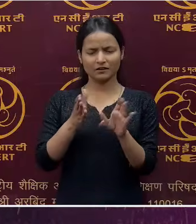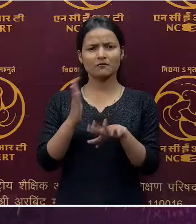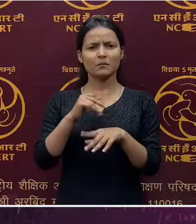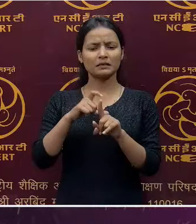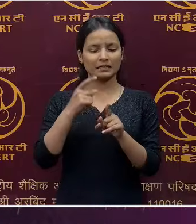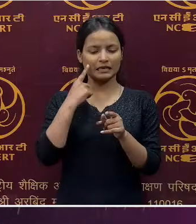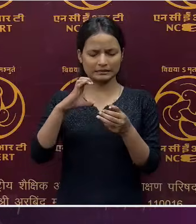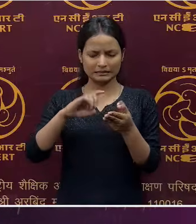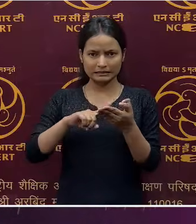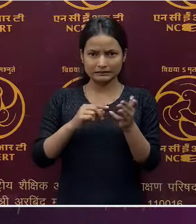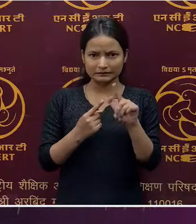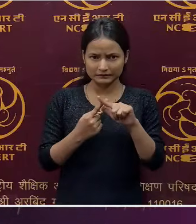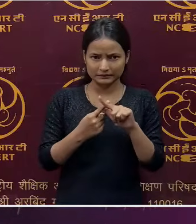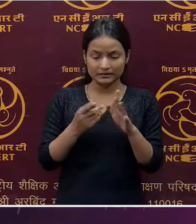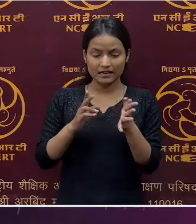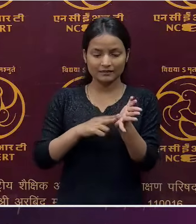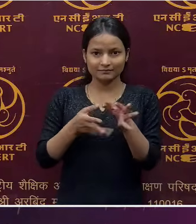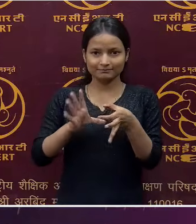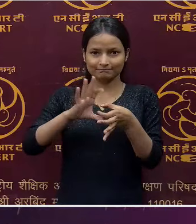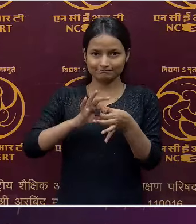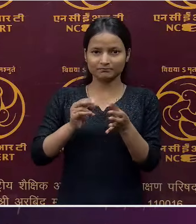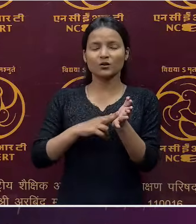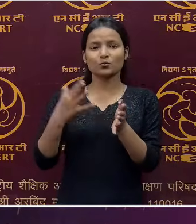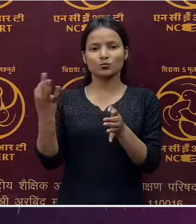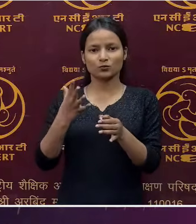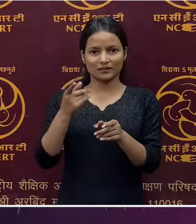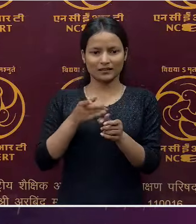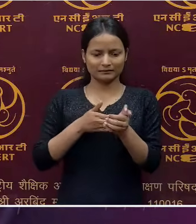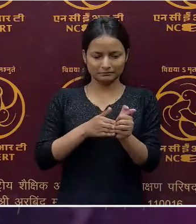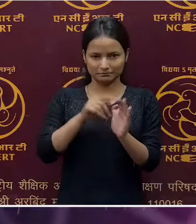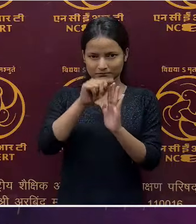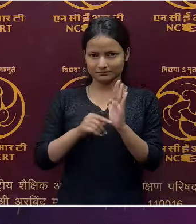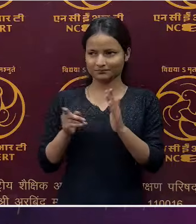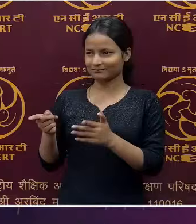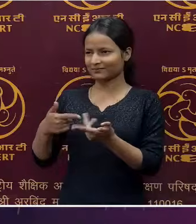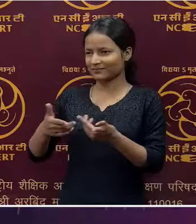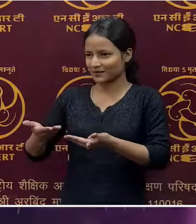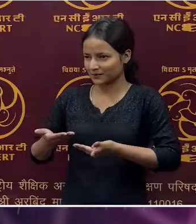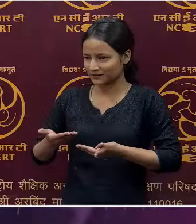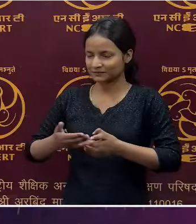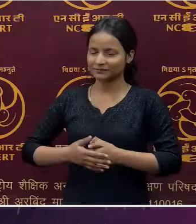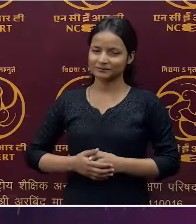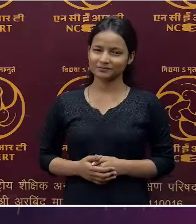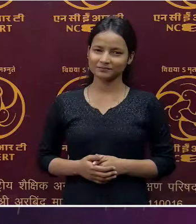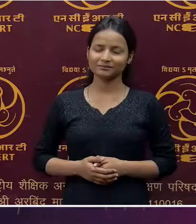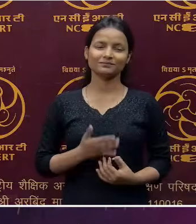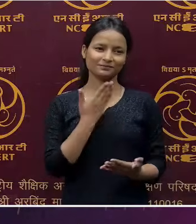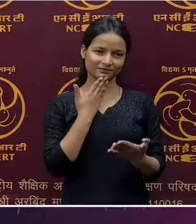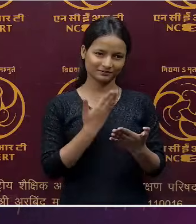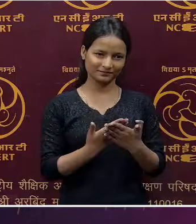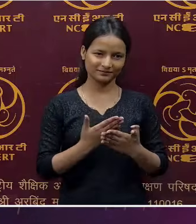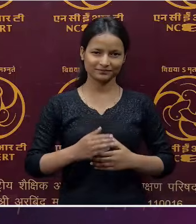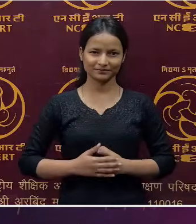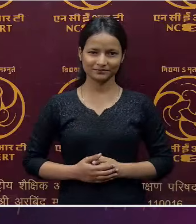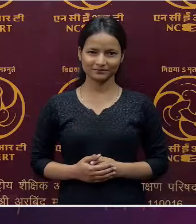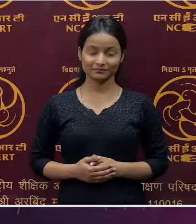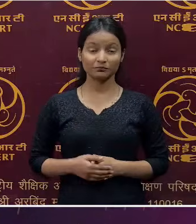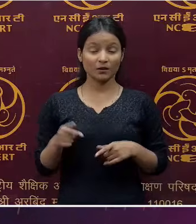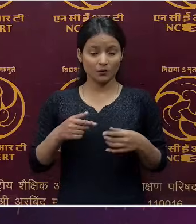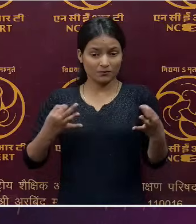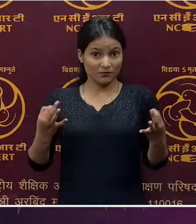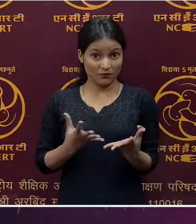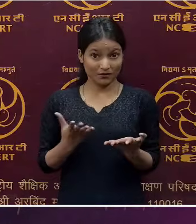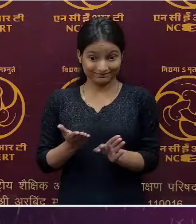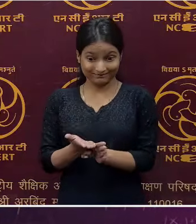CIET, at DICT, CIET, NCERT, New Delhi. Ma'am, a very warm welcome. Thank you. Okay, so before we begin this session